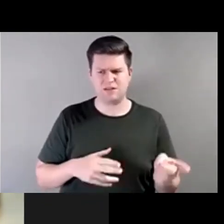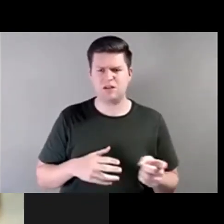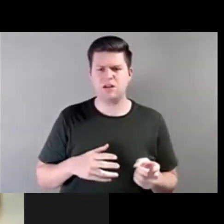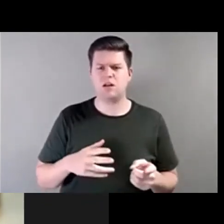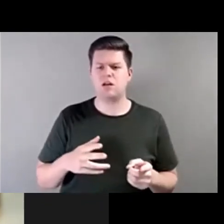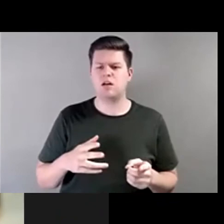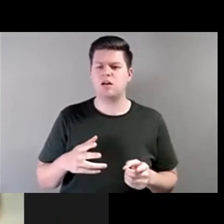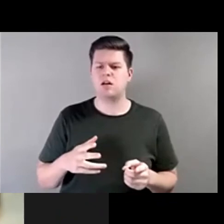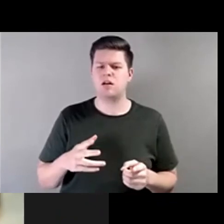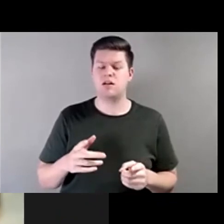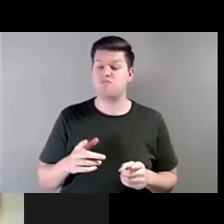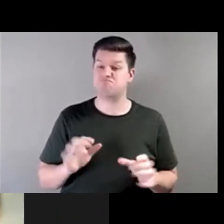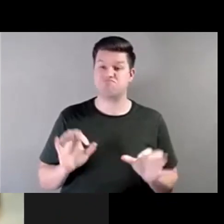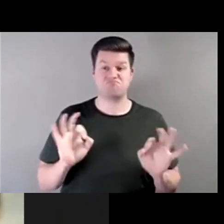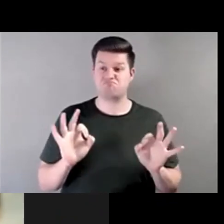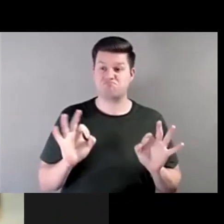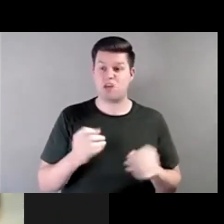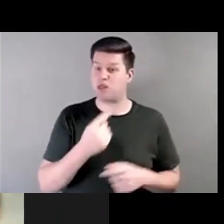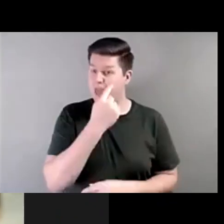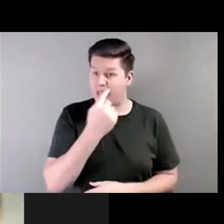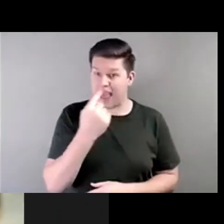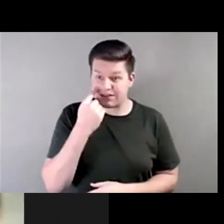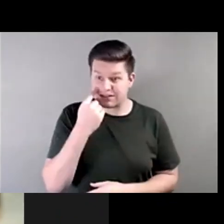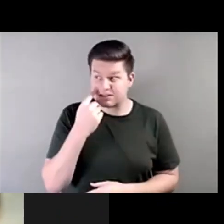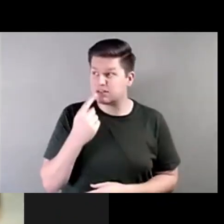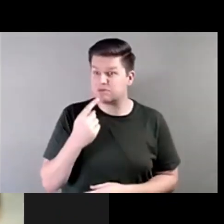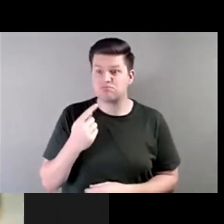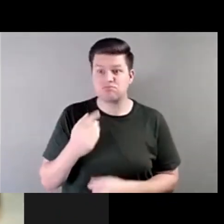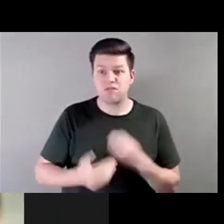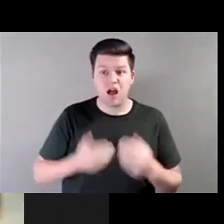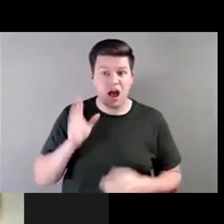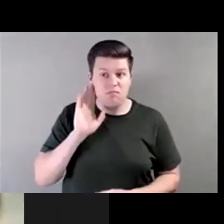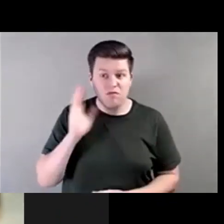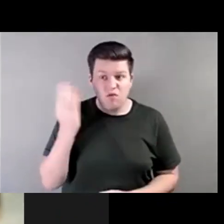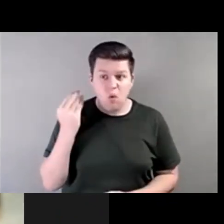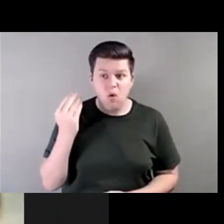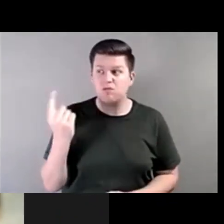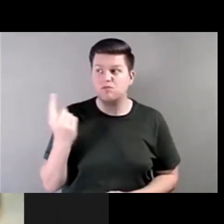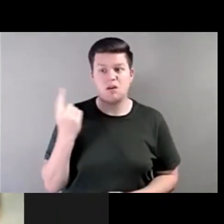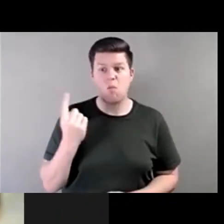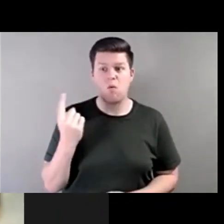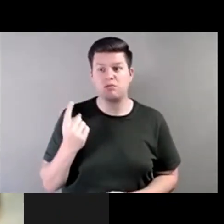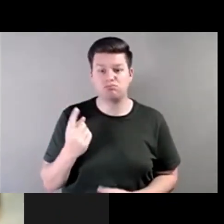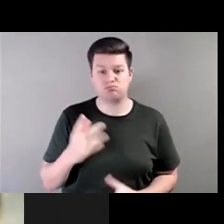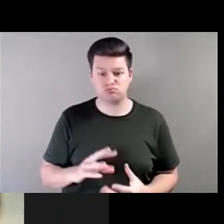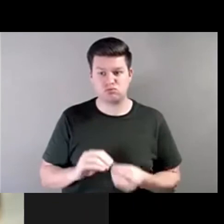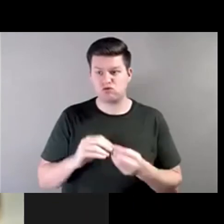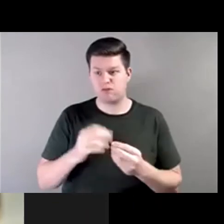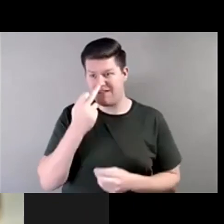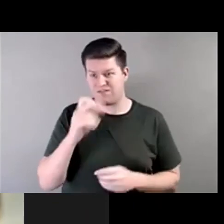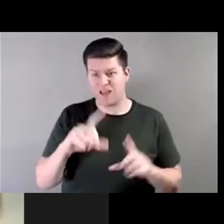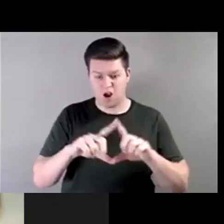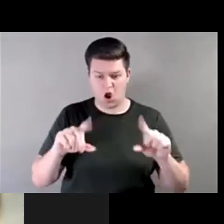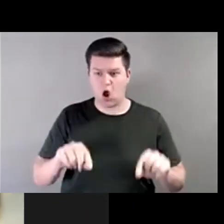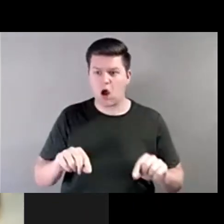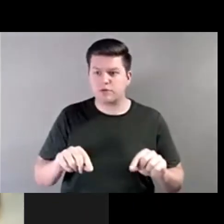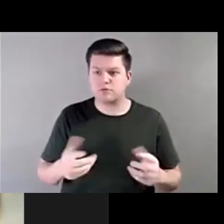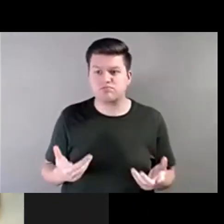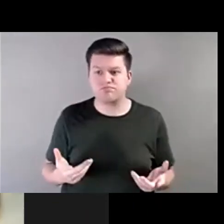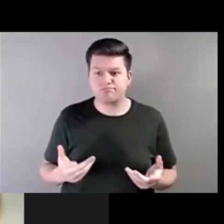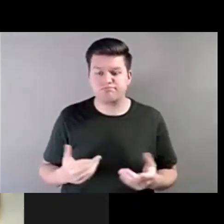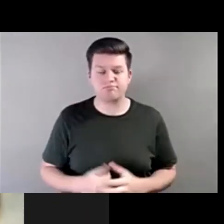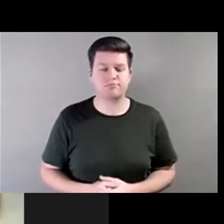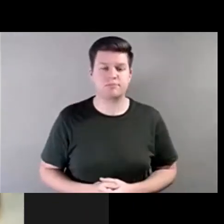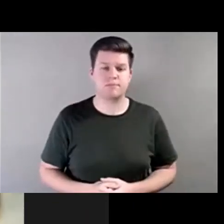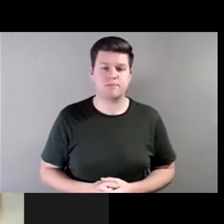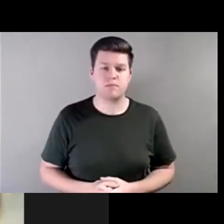evidence that we have gathered or that Young Scot have gathered that there's any misuse of the card. I was just really going to